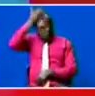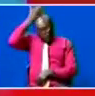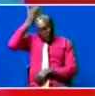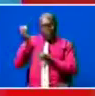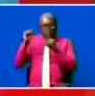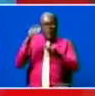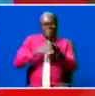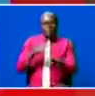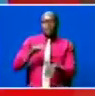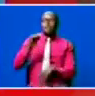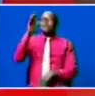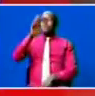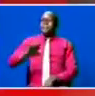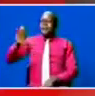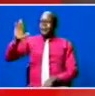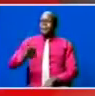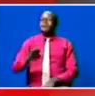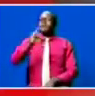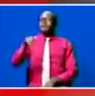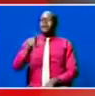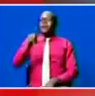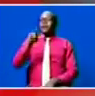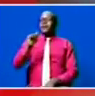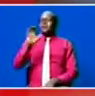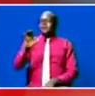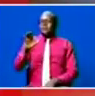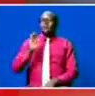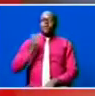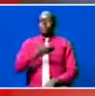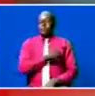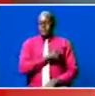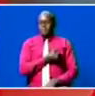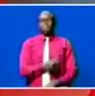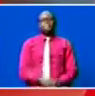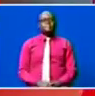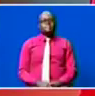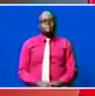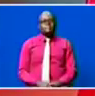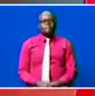the National Assembly's Justice and Legal Affairs Committee. We have the details for you.